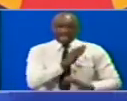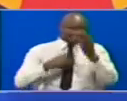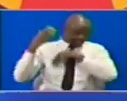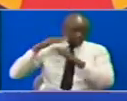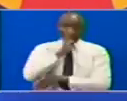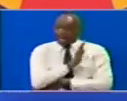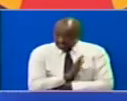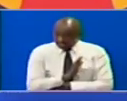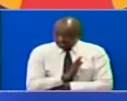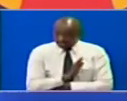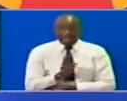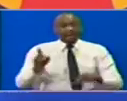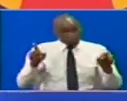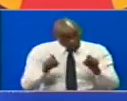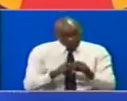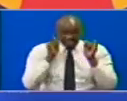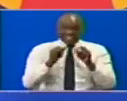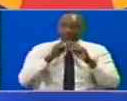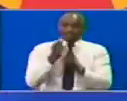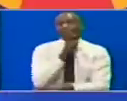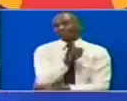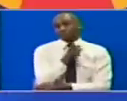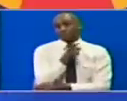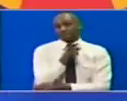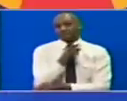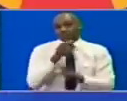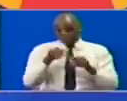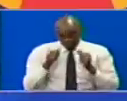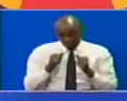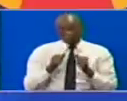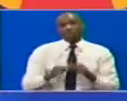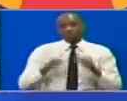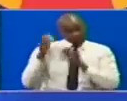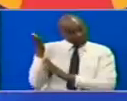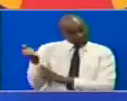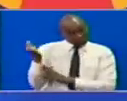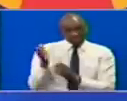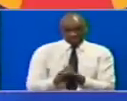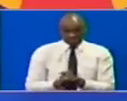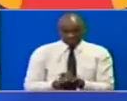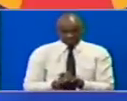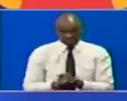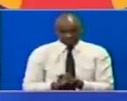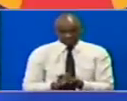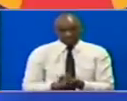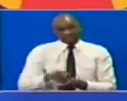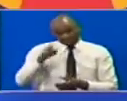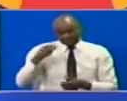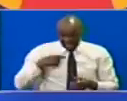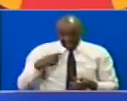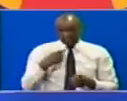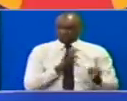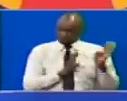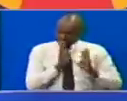IEBC and even the new team led by Mr. Chebukati and Mr. Chiloba has got